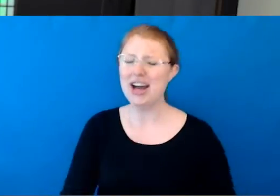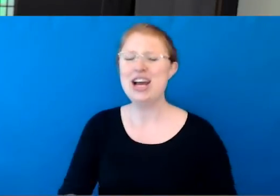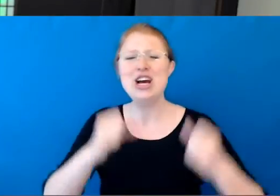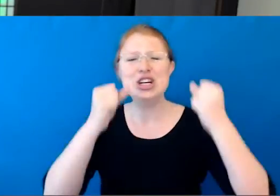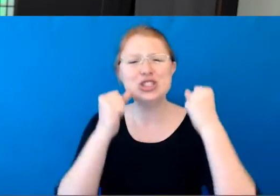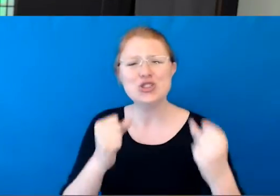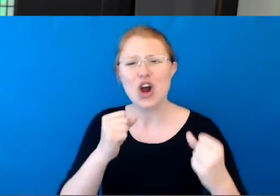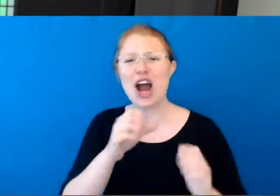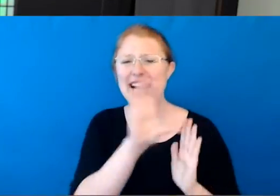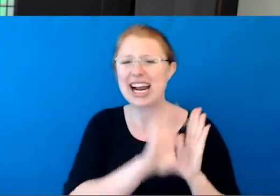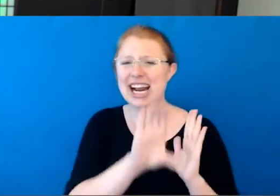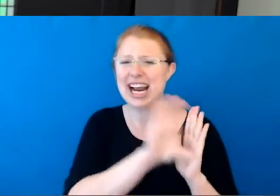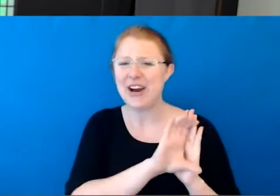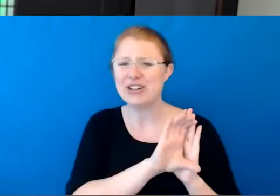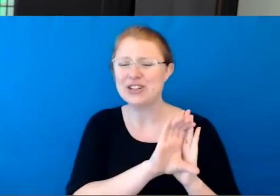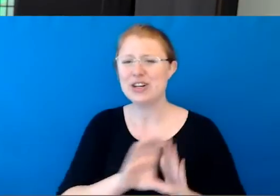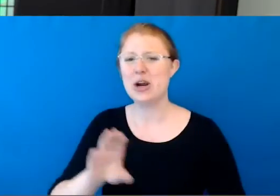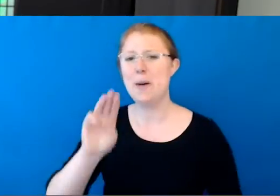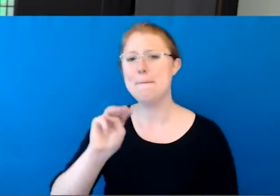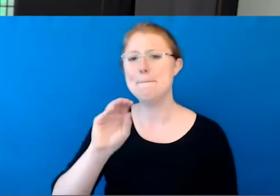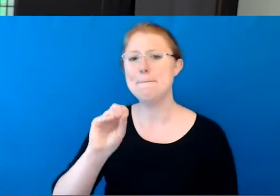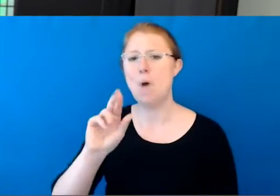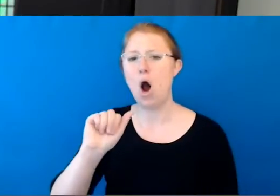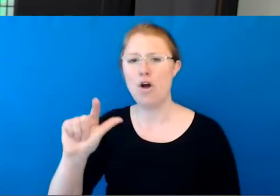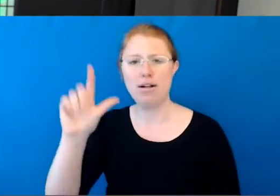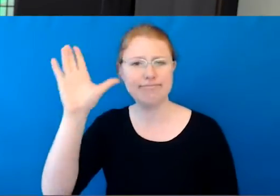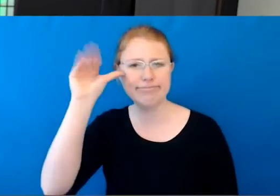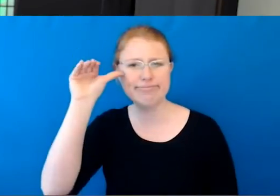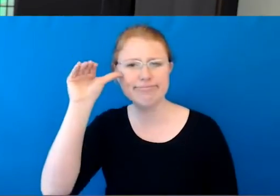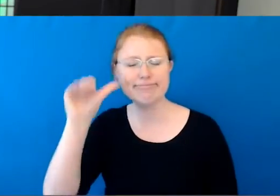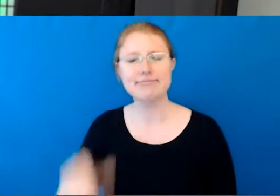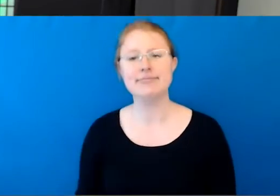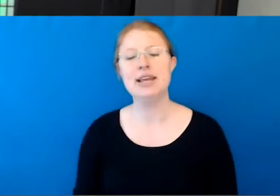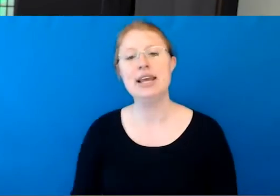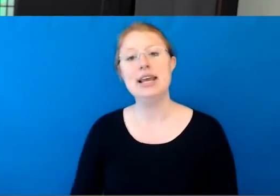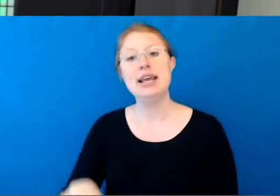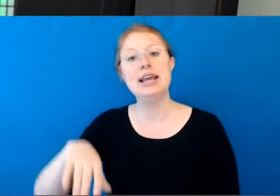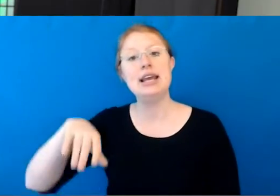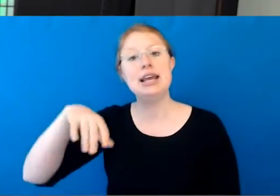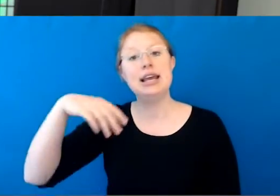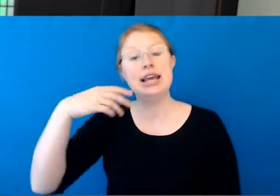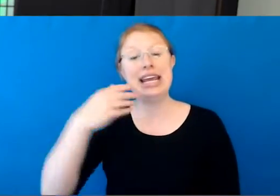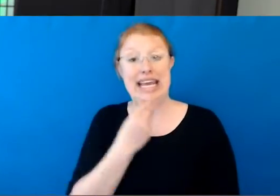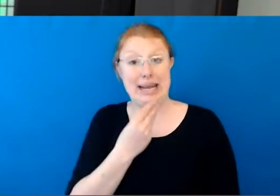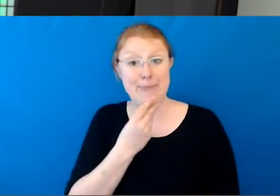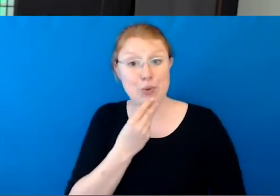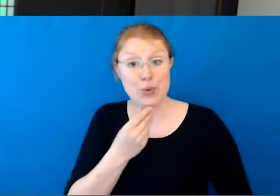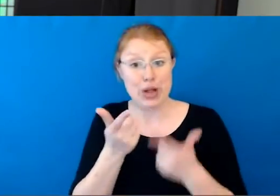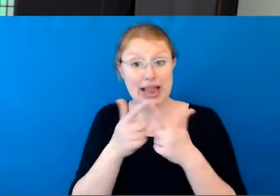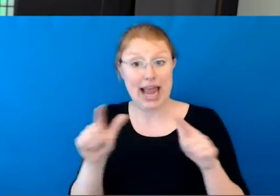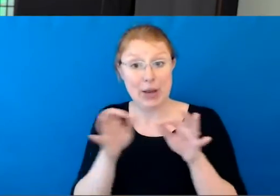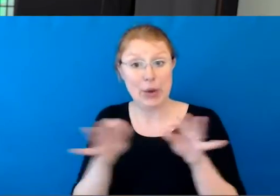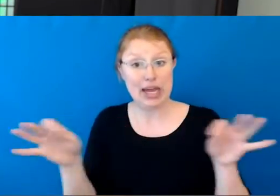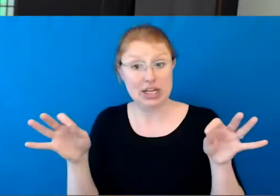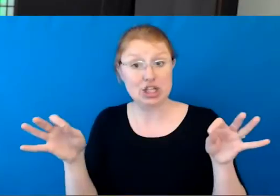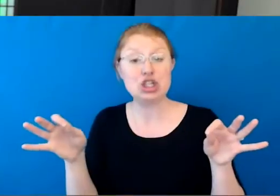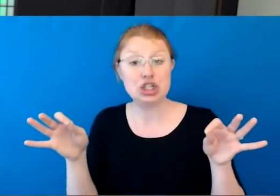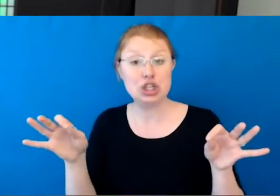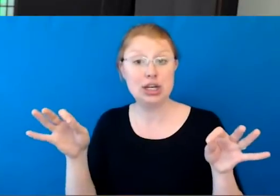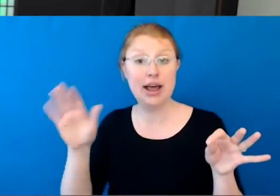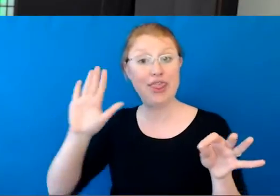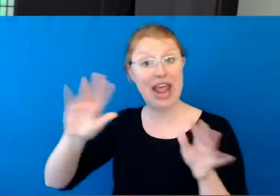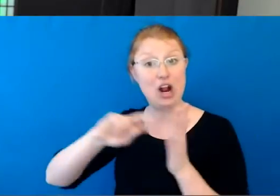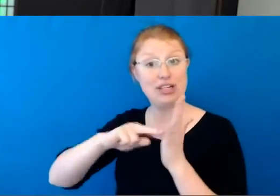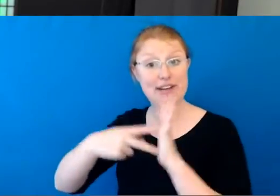call that virtue. In Hebrew, the Hebrew language tends to be a little bit broader and be a little bit more expansive. The Hebrew word has a